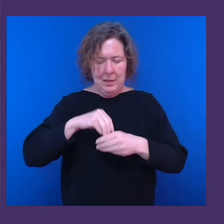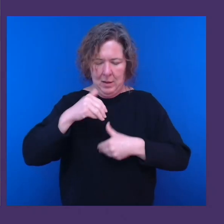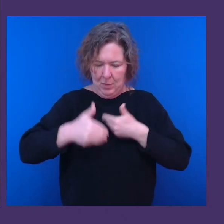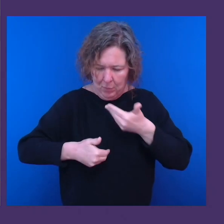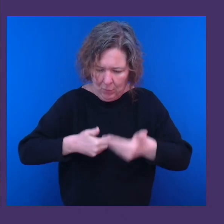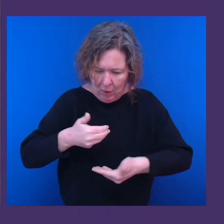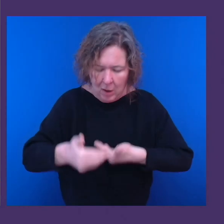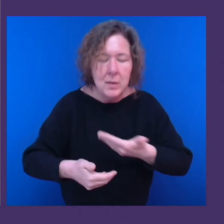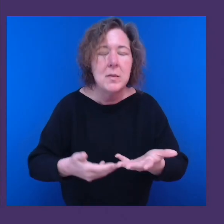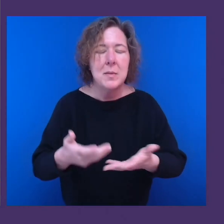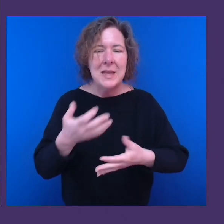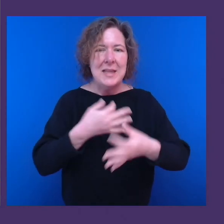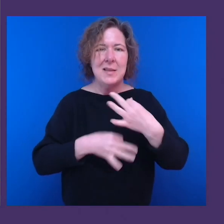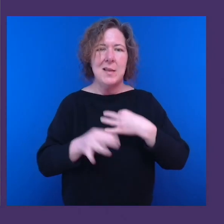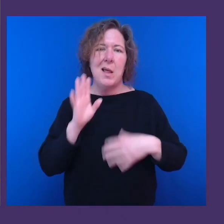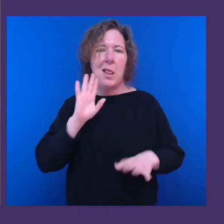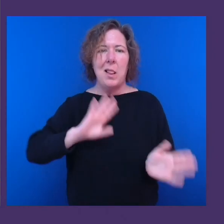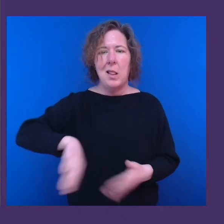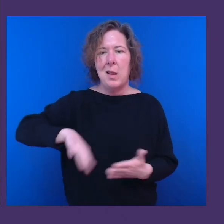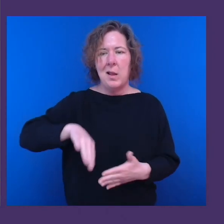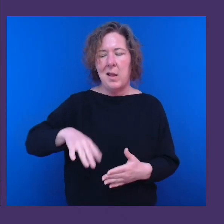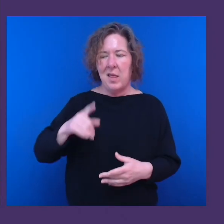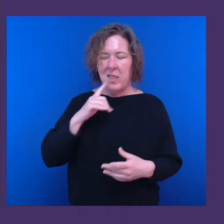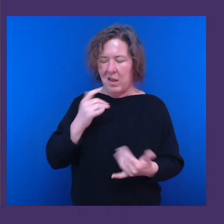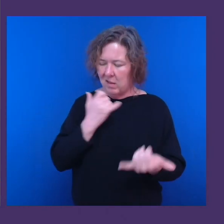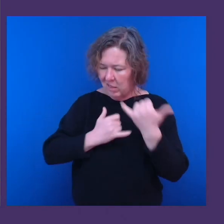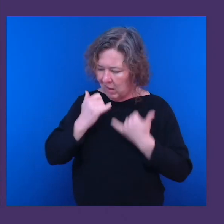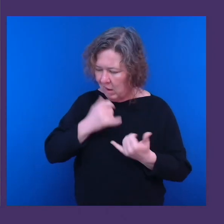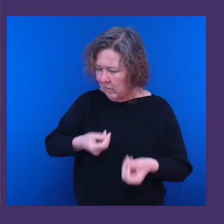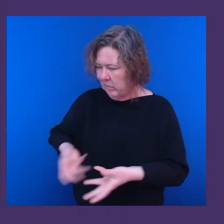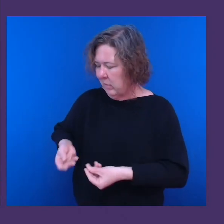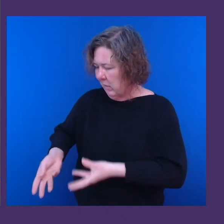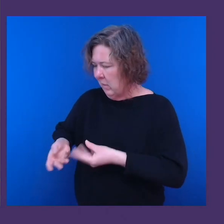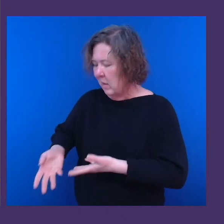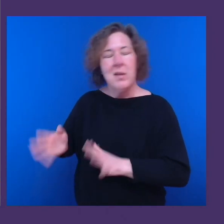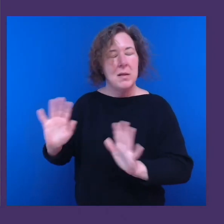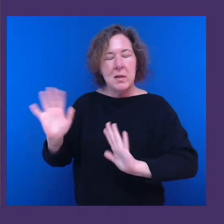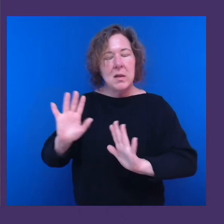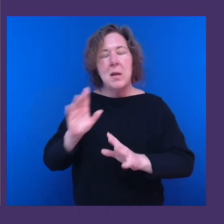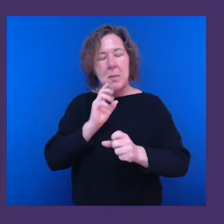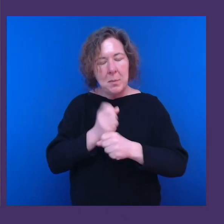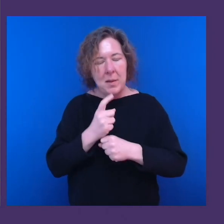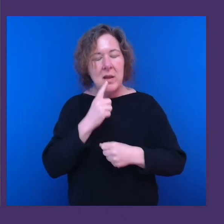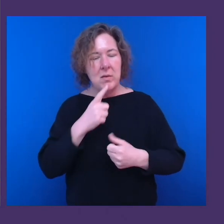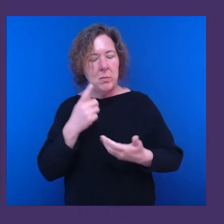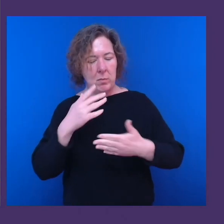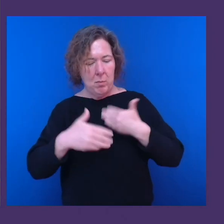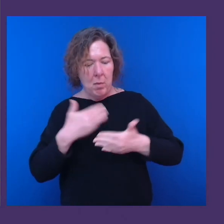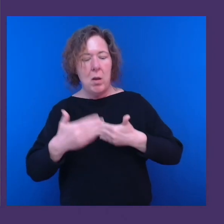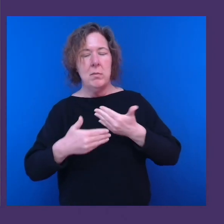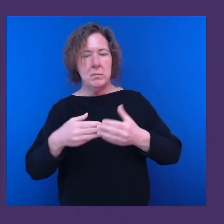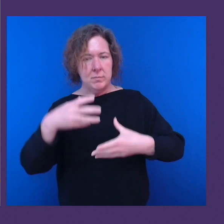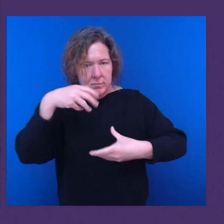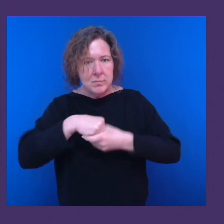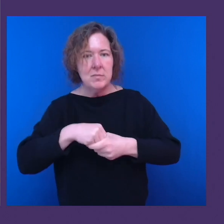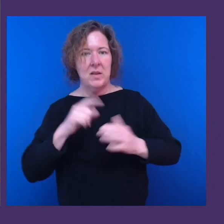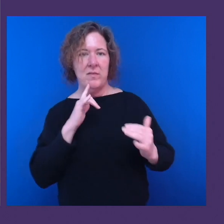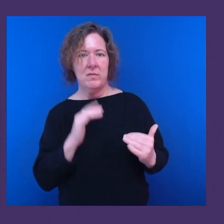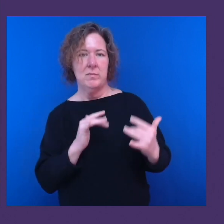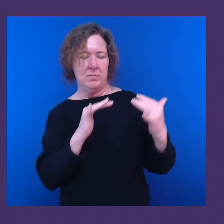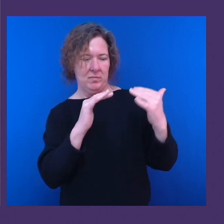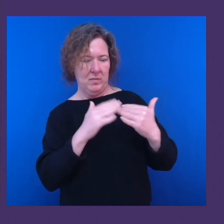than remediating defects downstream, make it part of well-crafted software upstream. So how might you do that? We have a